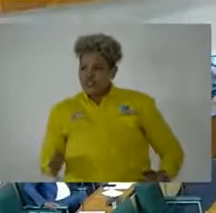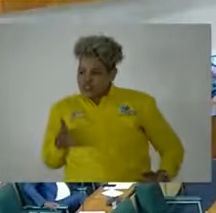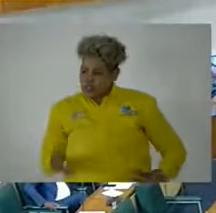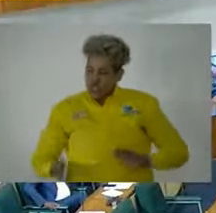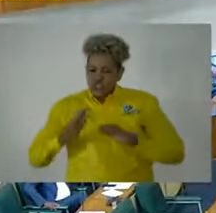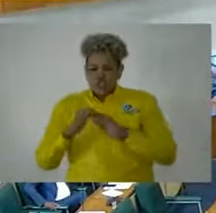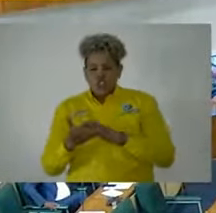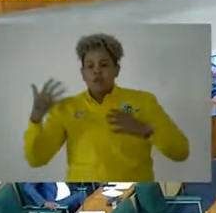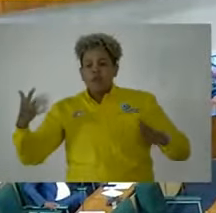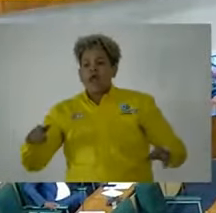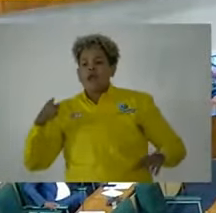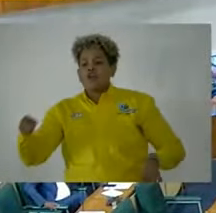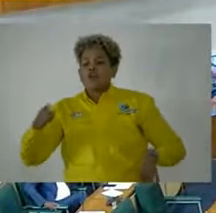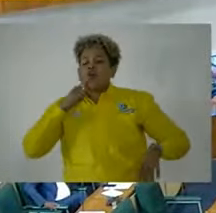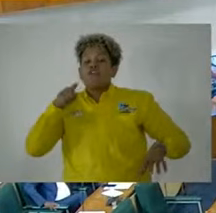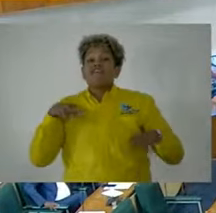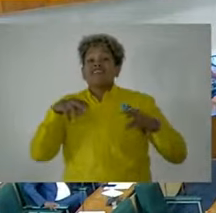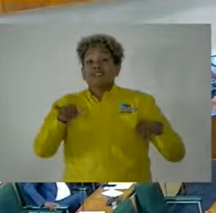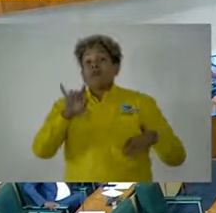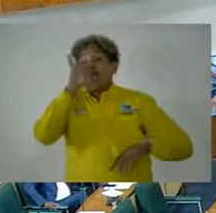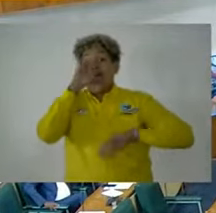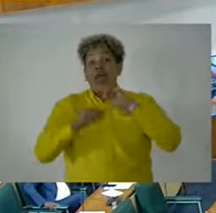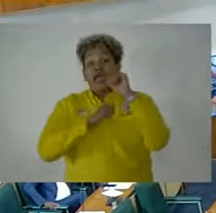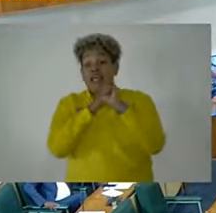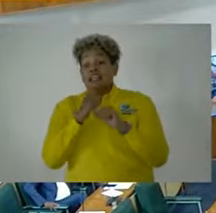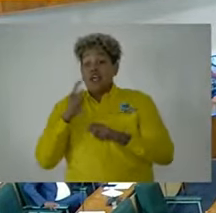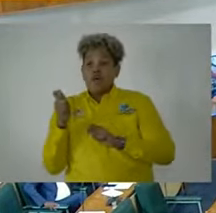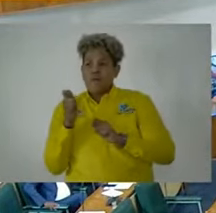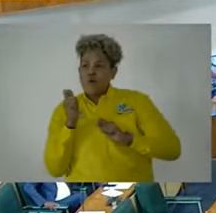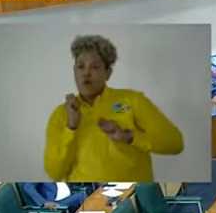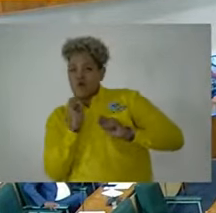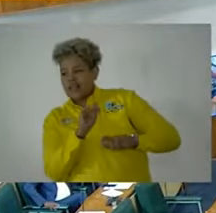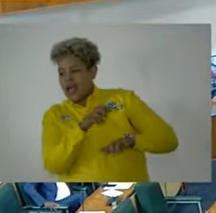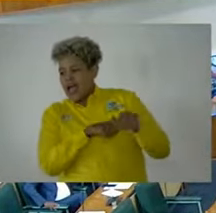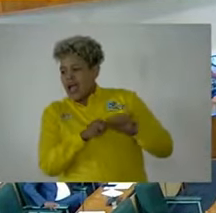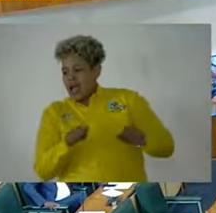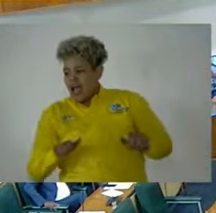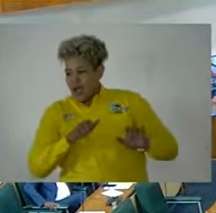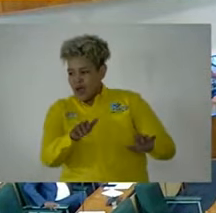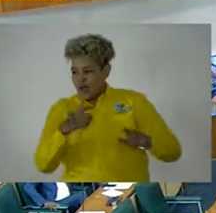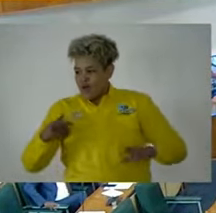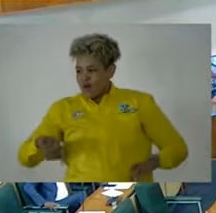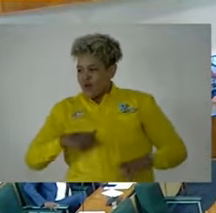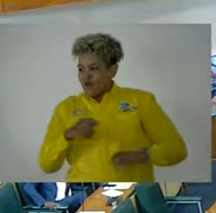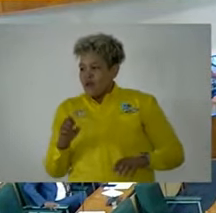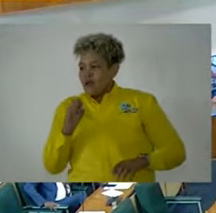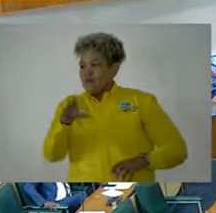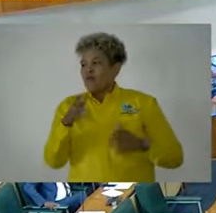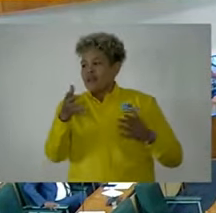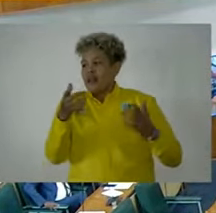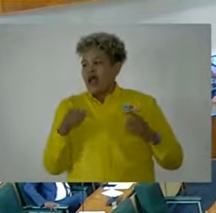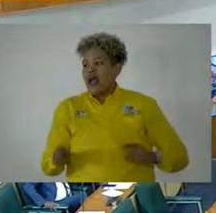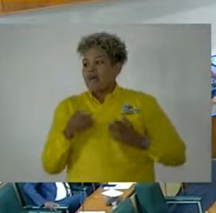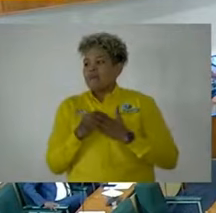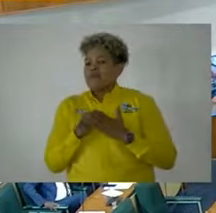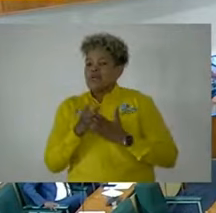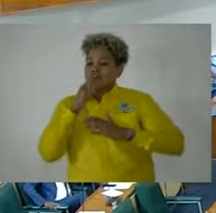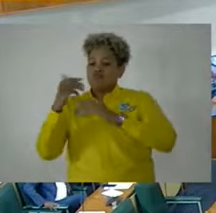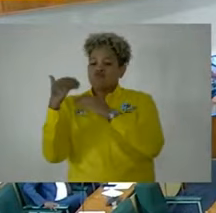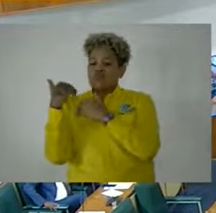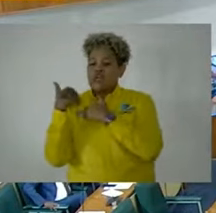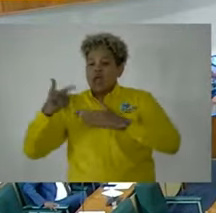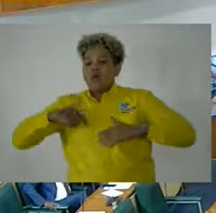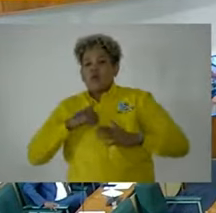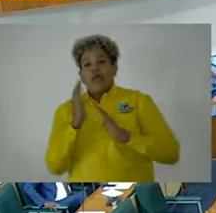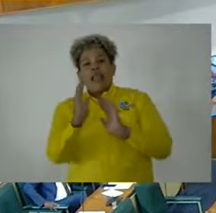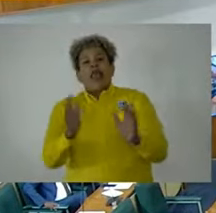Jamaica. And you have spent 8 years leveraging that hard work that we put in and the fiscal responsibility that